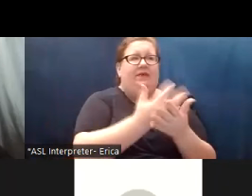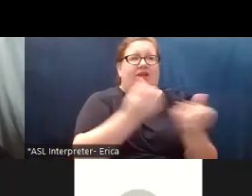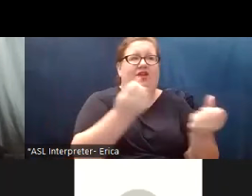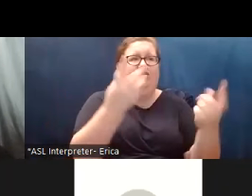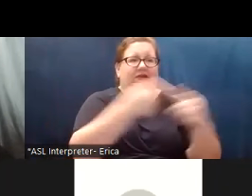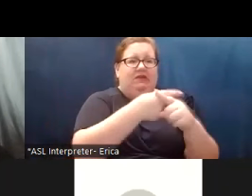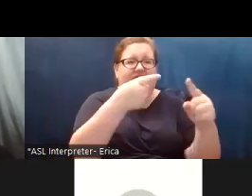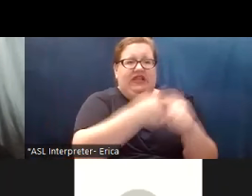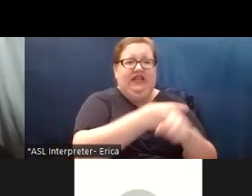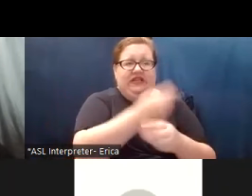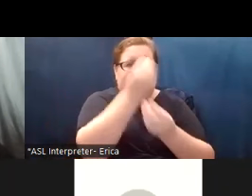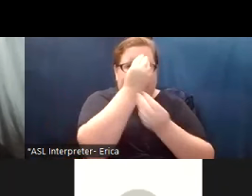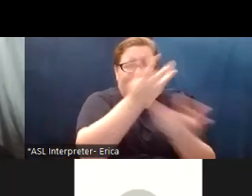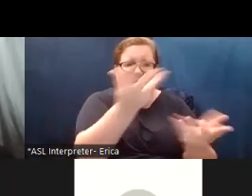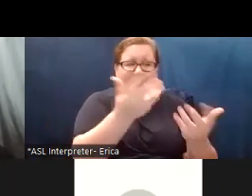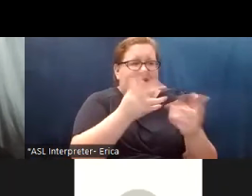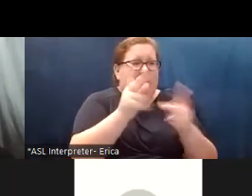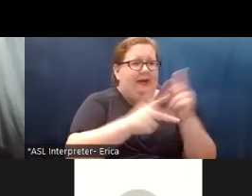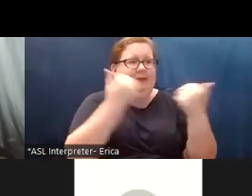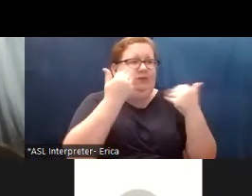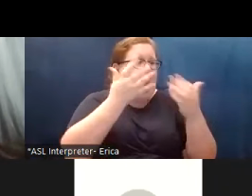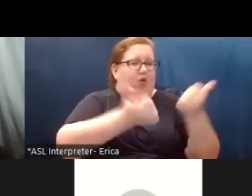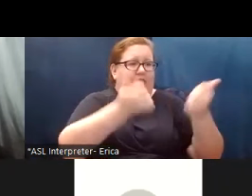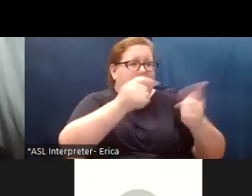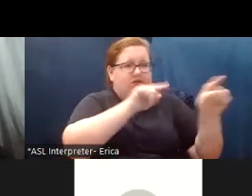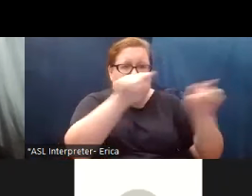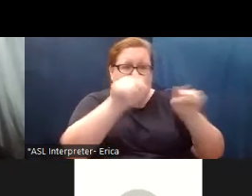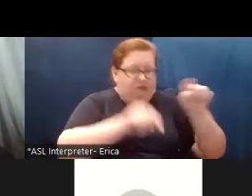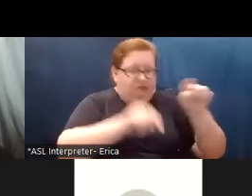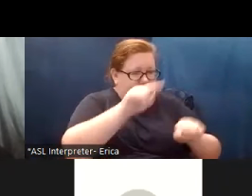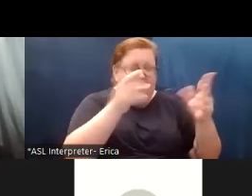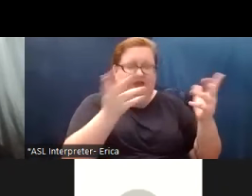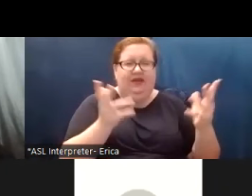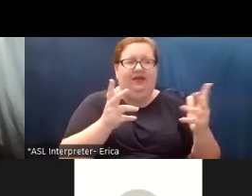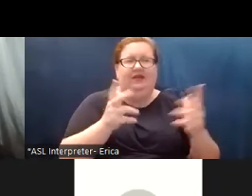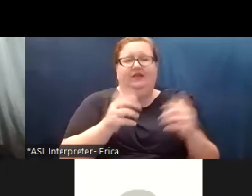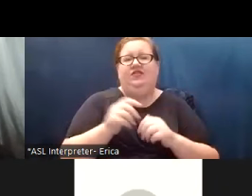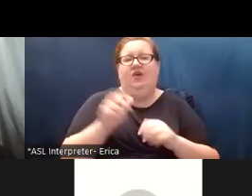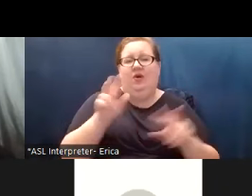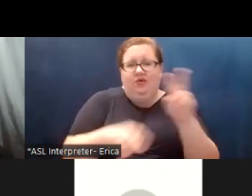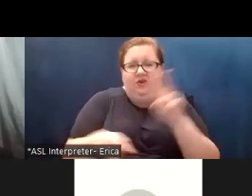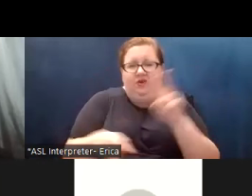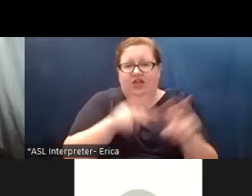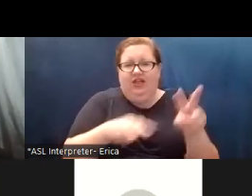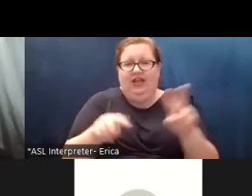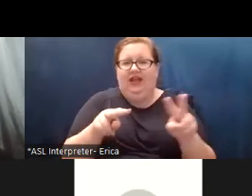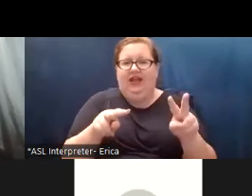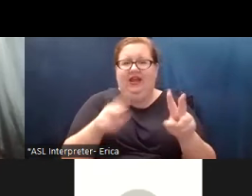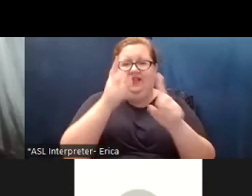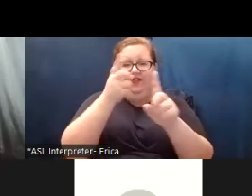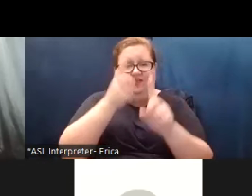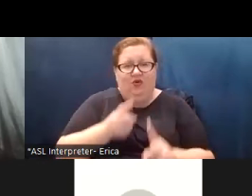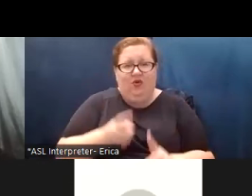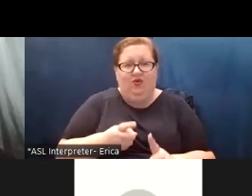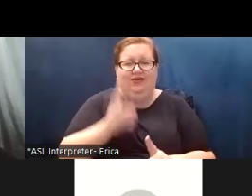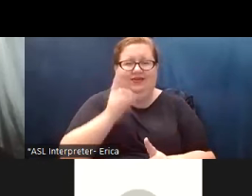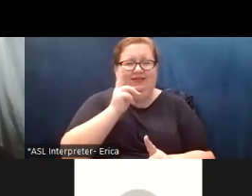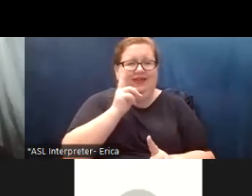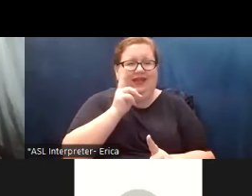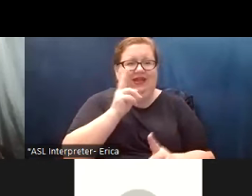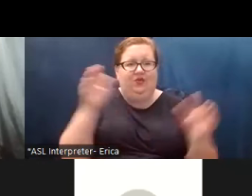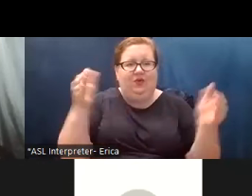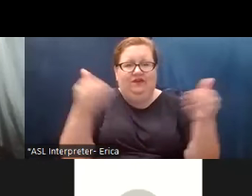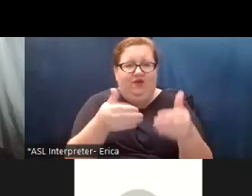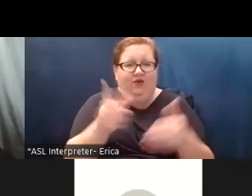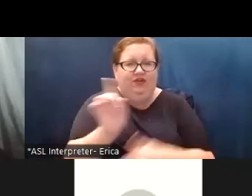exactly what information to get to. So we're looking at, through these goals to really, focus on the capacity that's needed